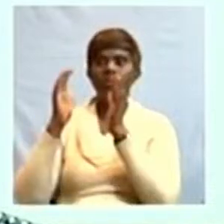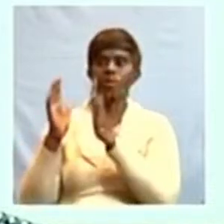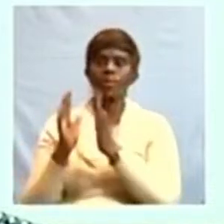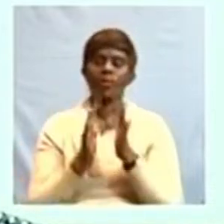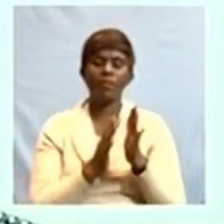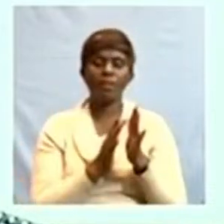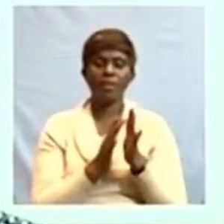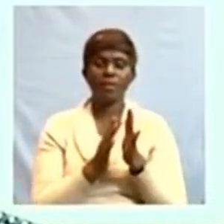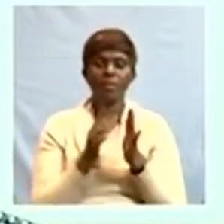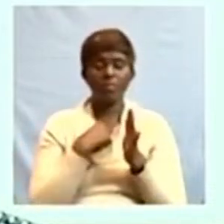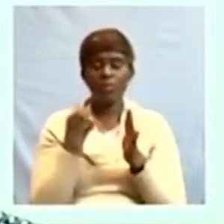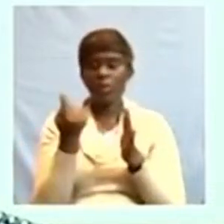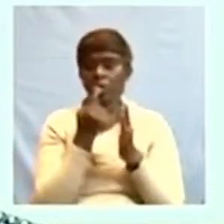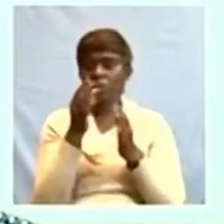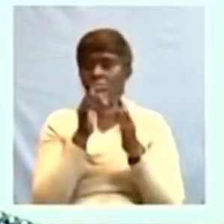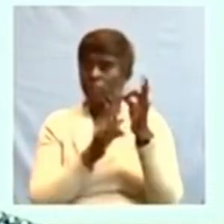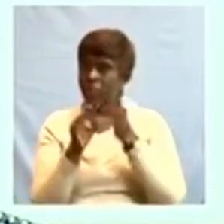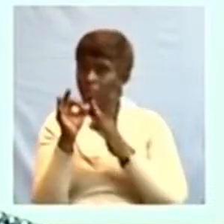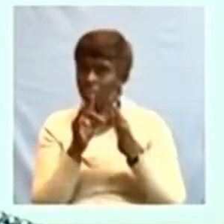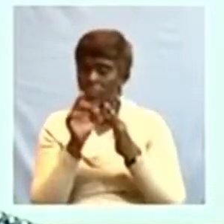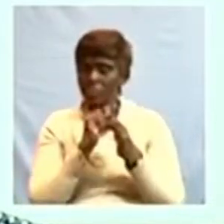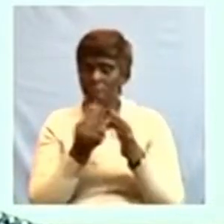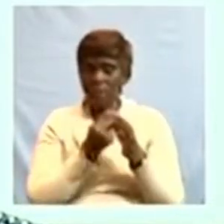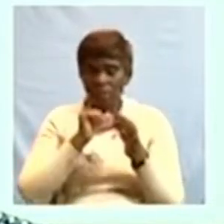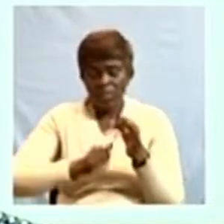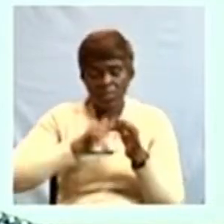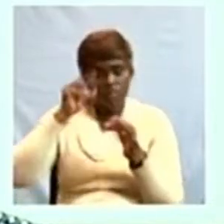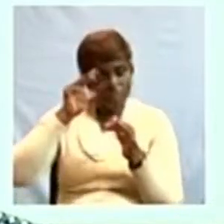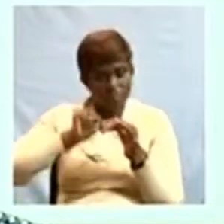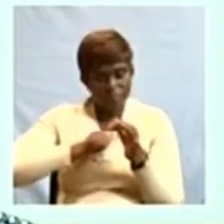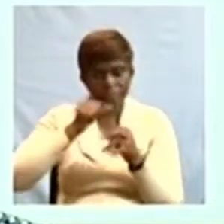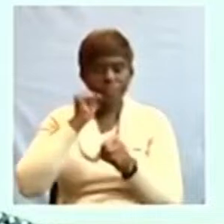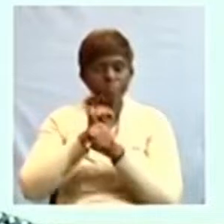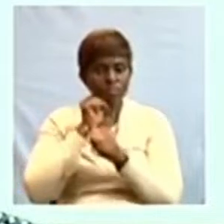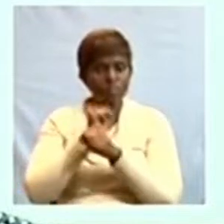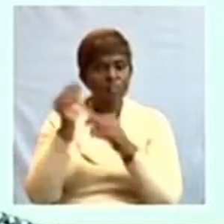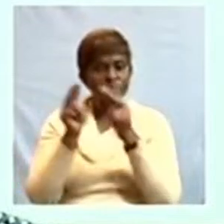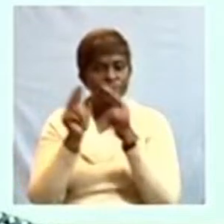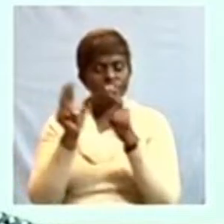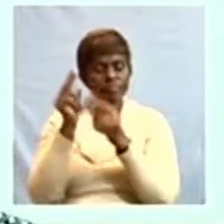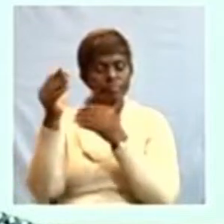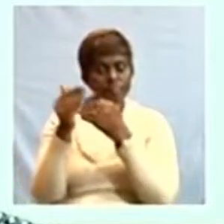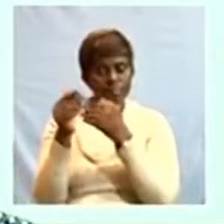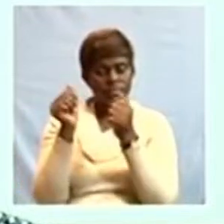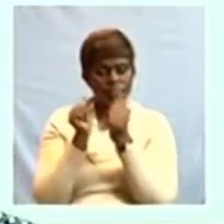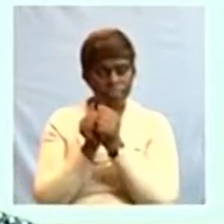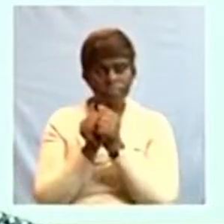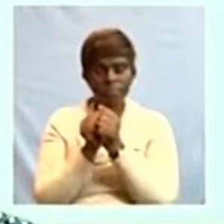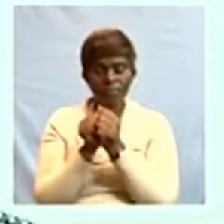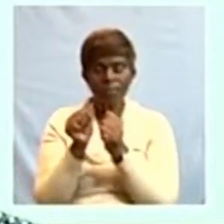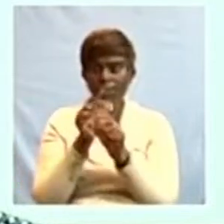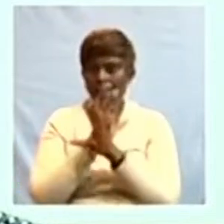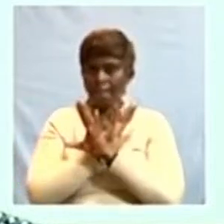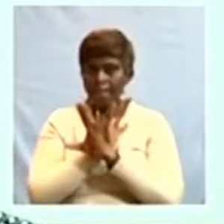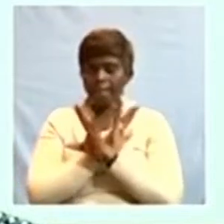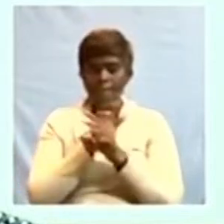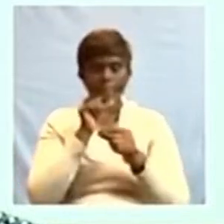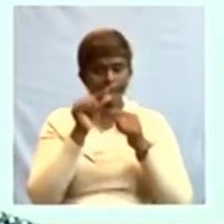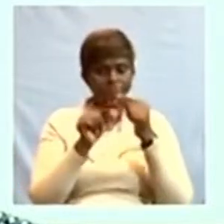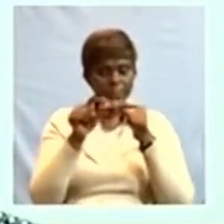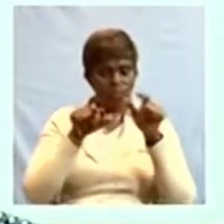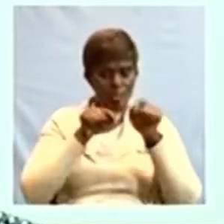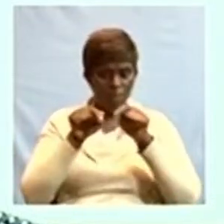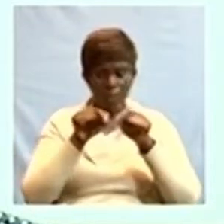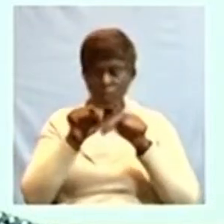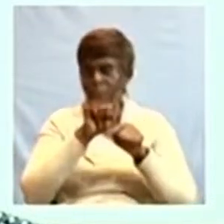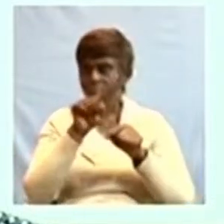I want to submit that as a ministry, we do work very closely with Zambia Seed Control